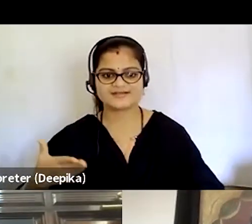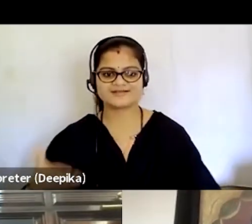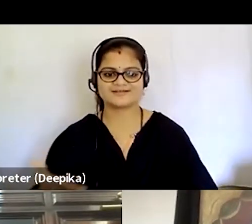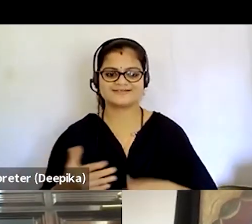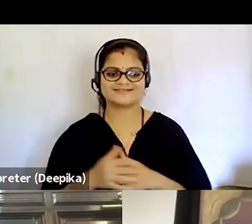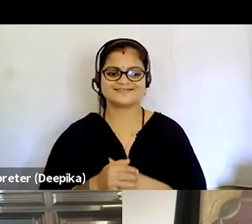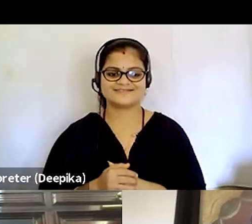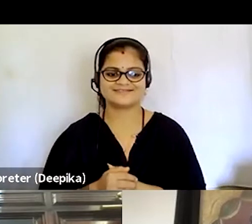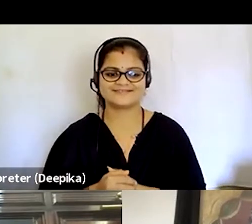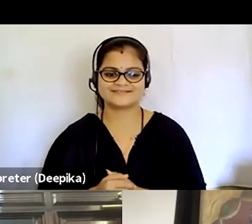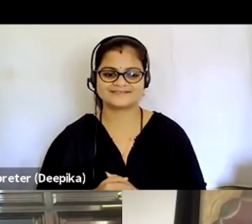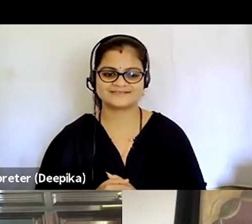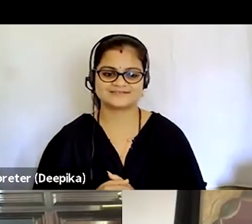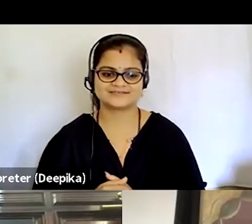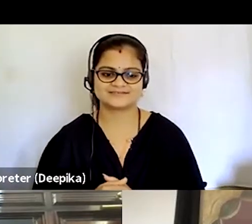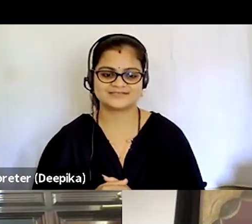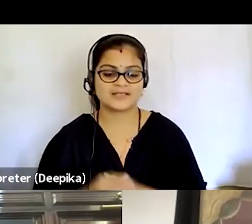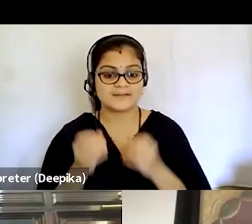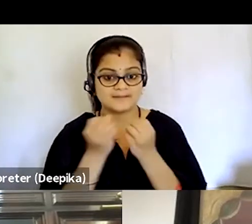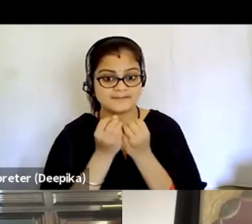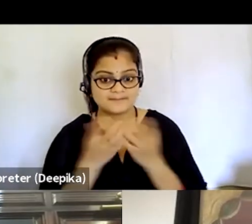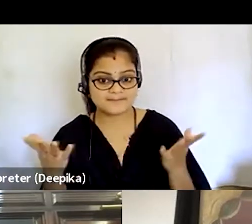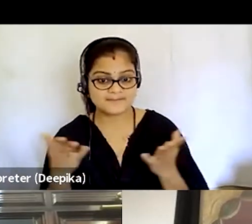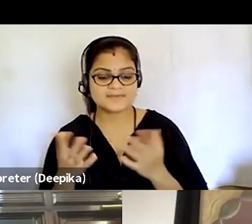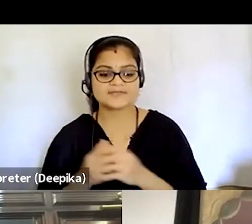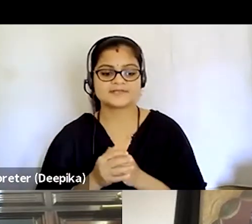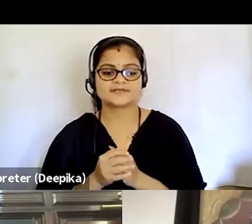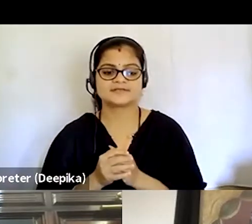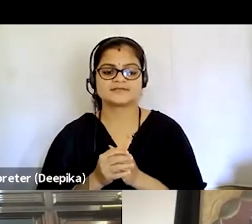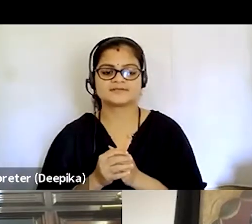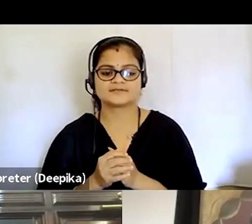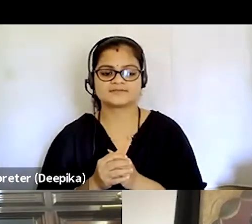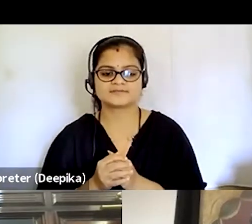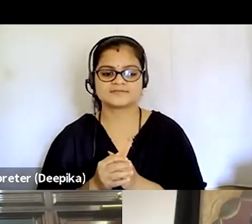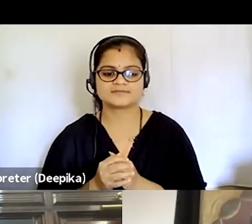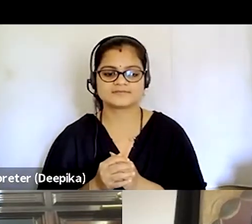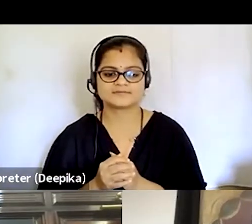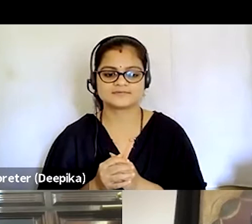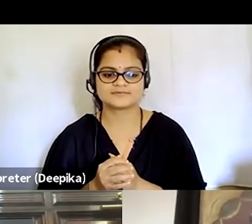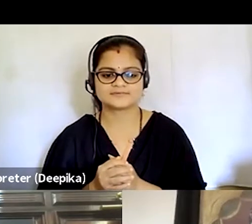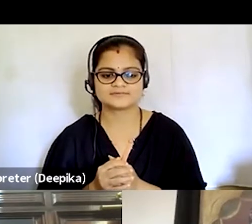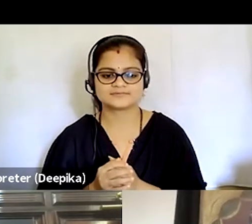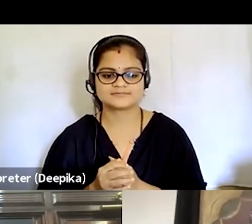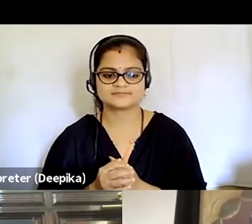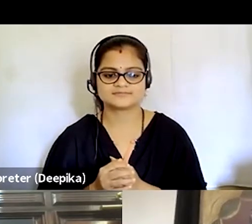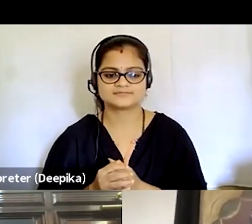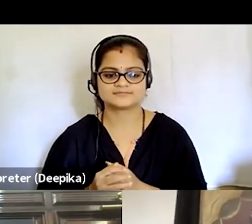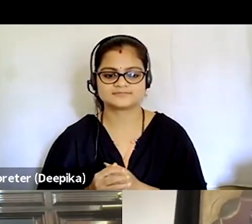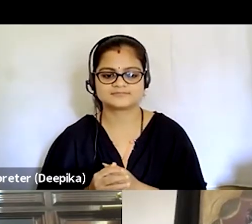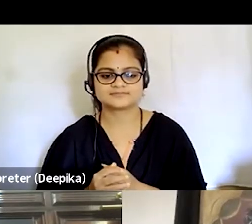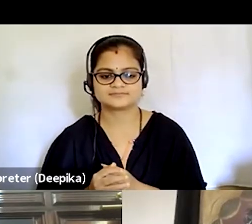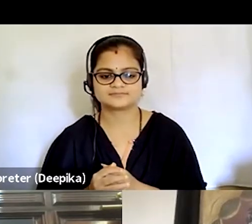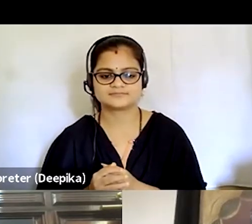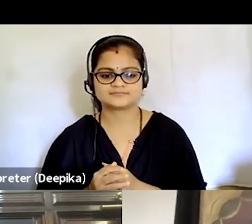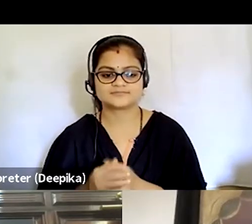Wow. So many artists who have come, be it the Rolling Stones, be it Roger Waters, be it Bryan Adams, who has come a number